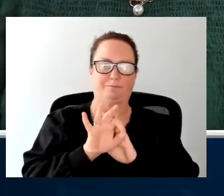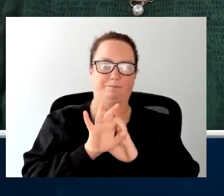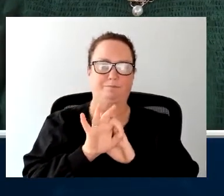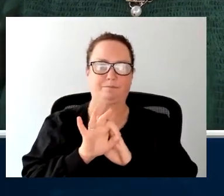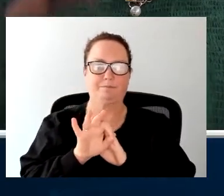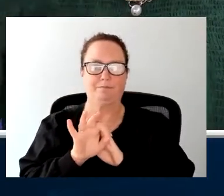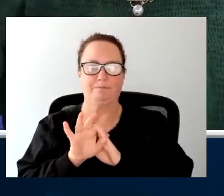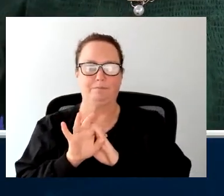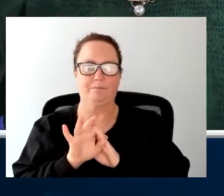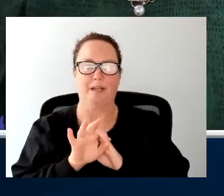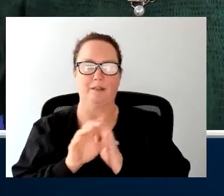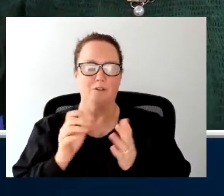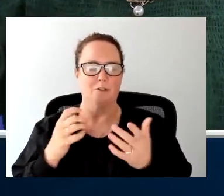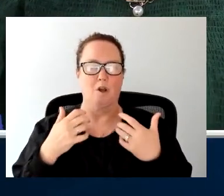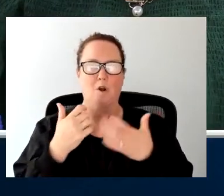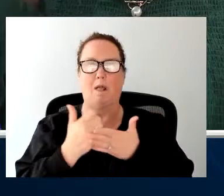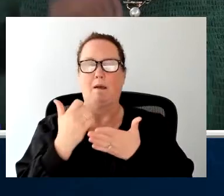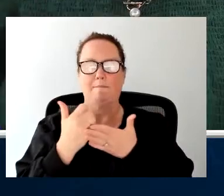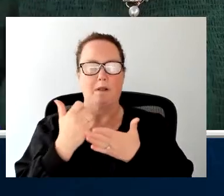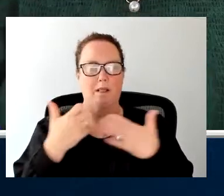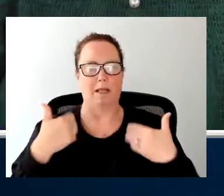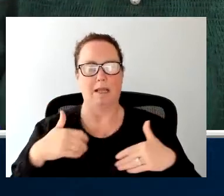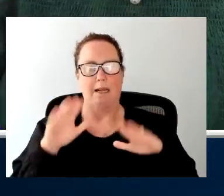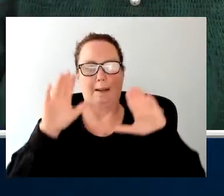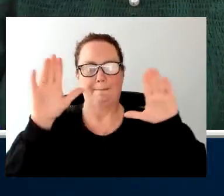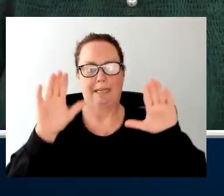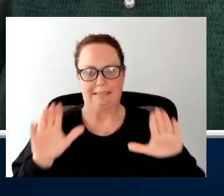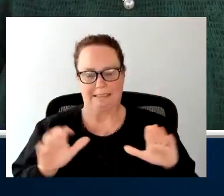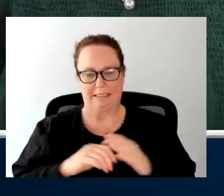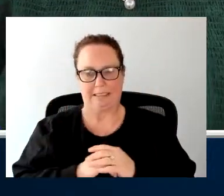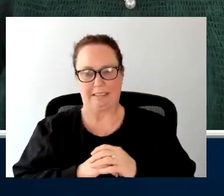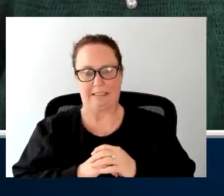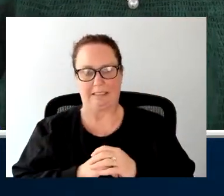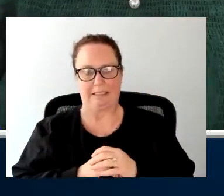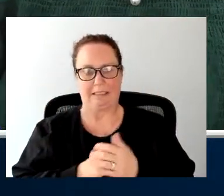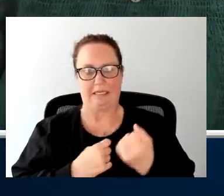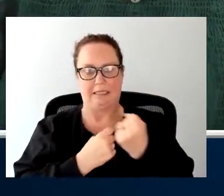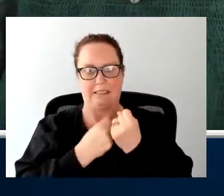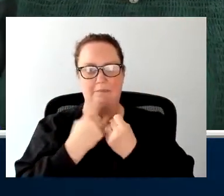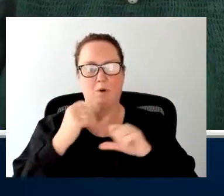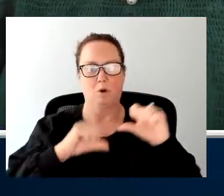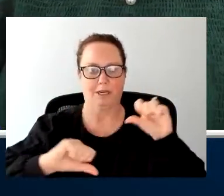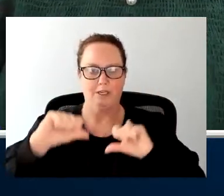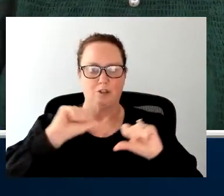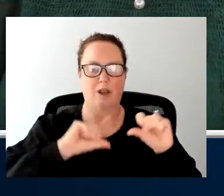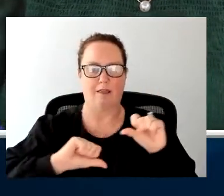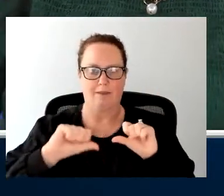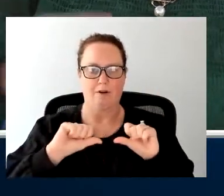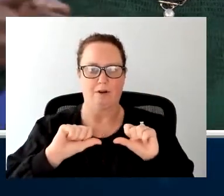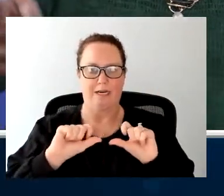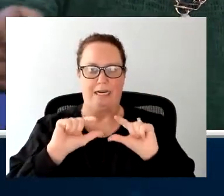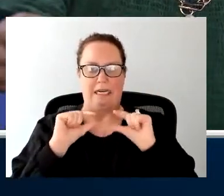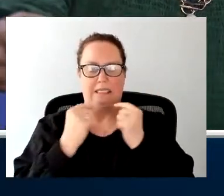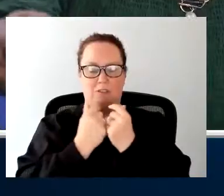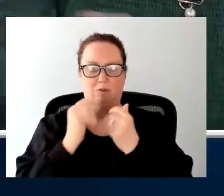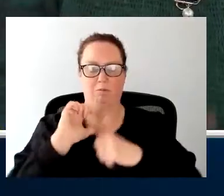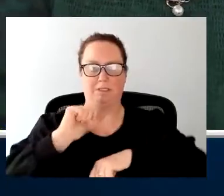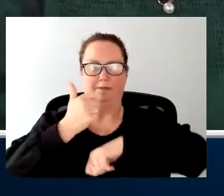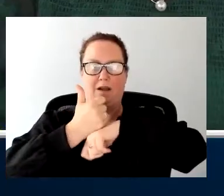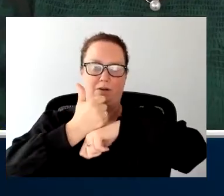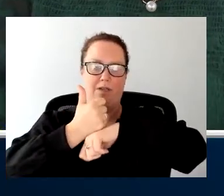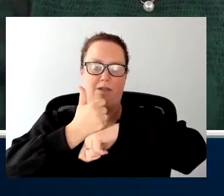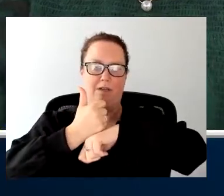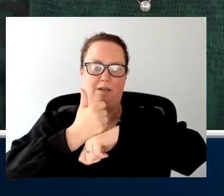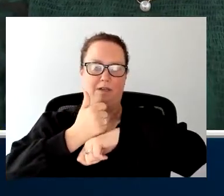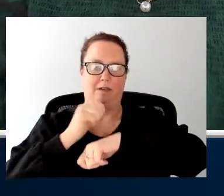helpful and so amazing in that they support each other. This group was founded by the